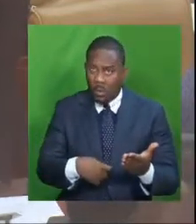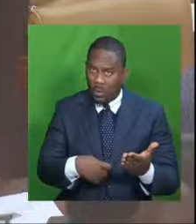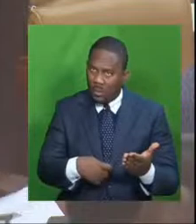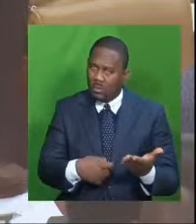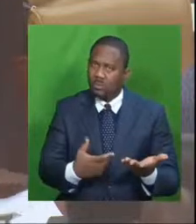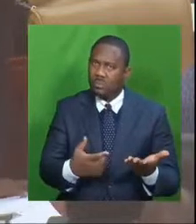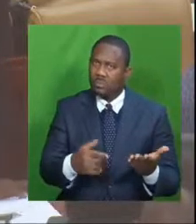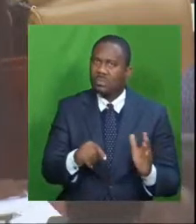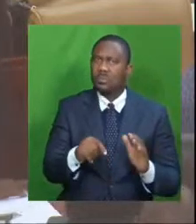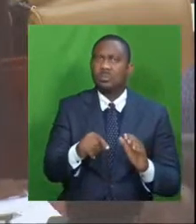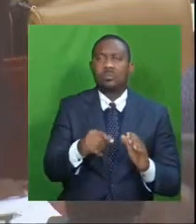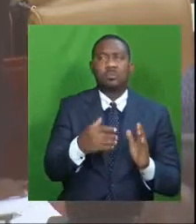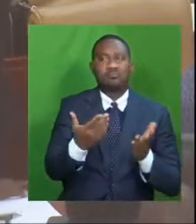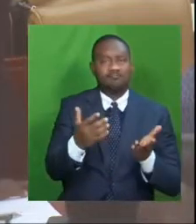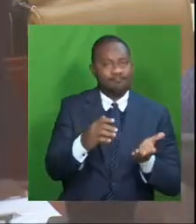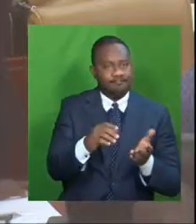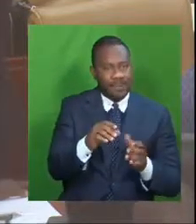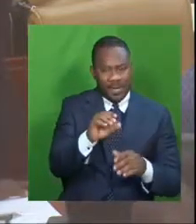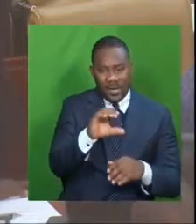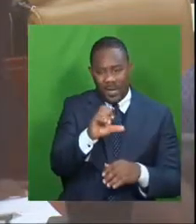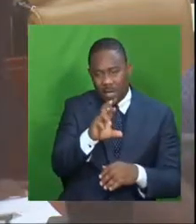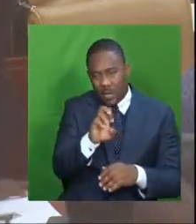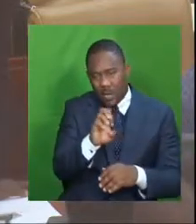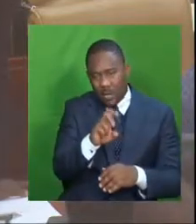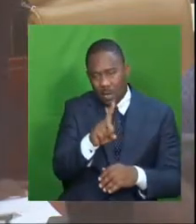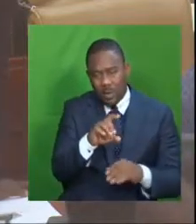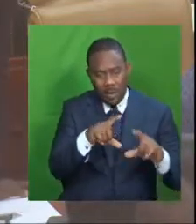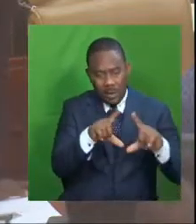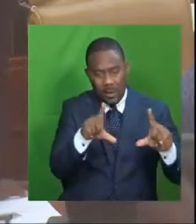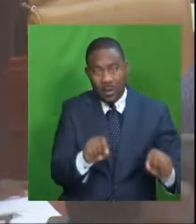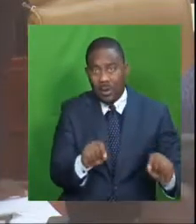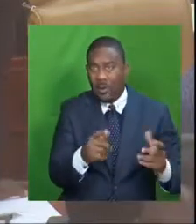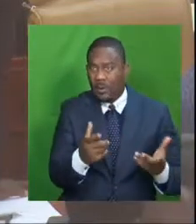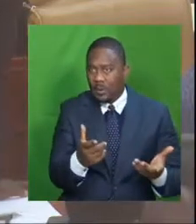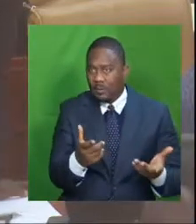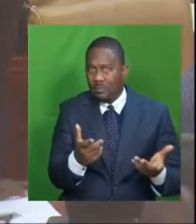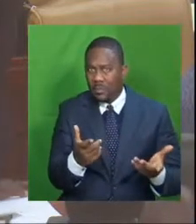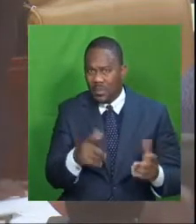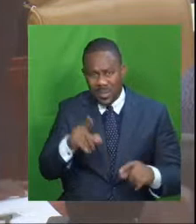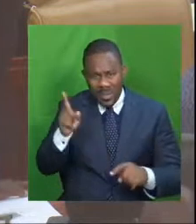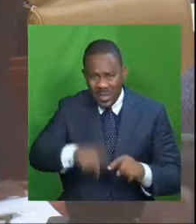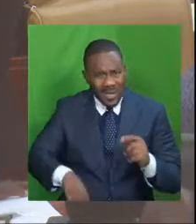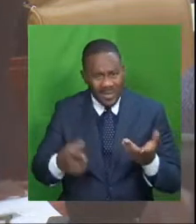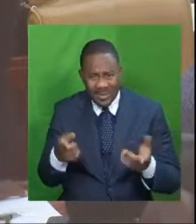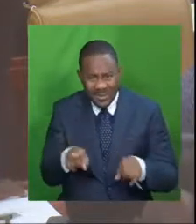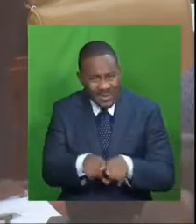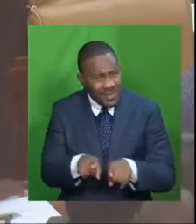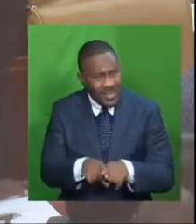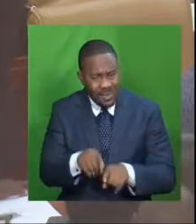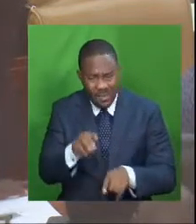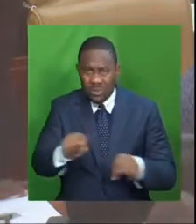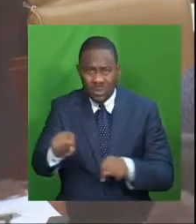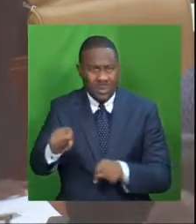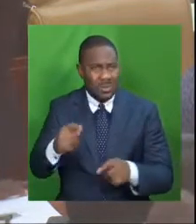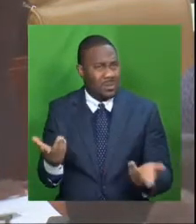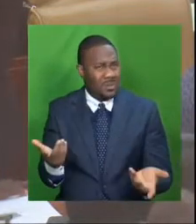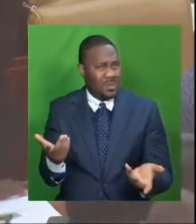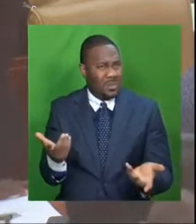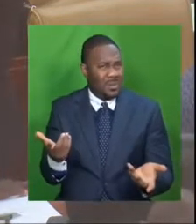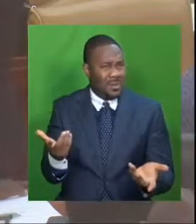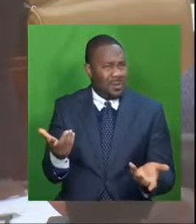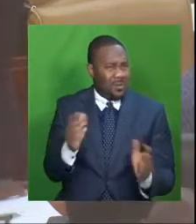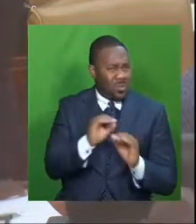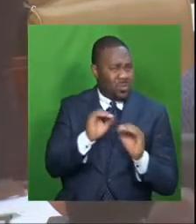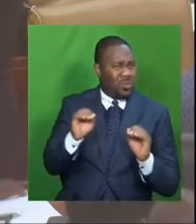debit card. In the same vein, you cannot tax somebody for using mobile money account as a medium of exchange. So,